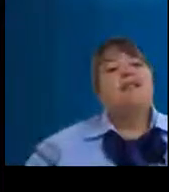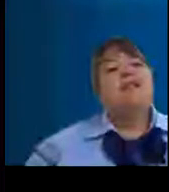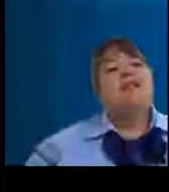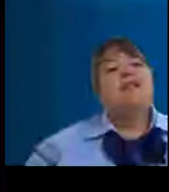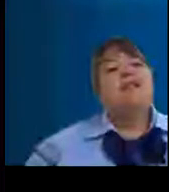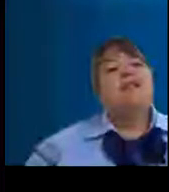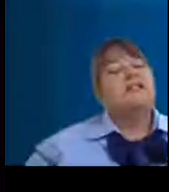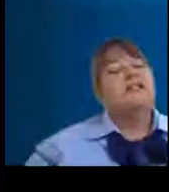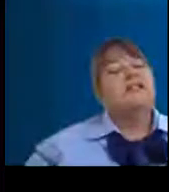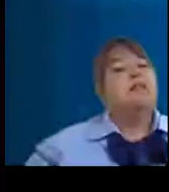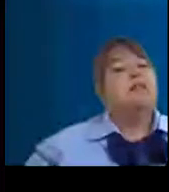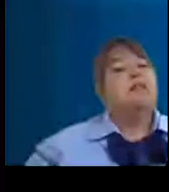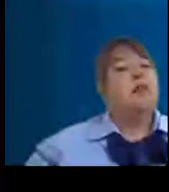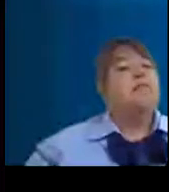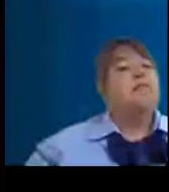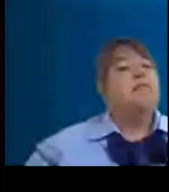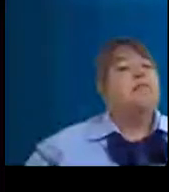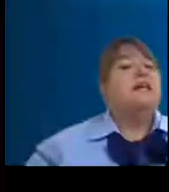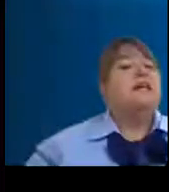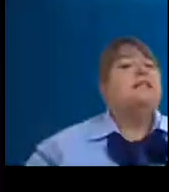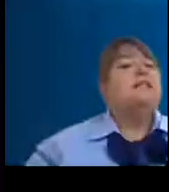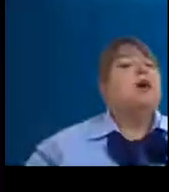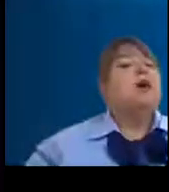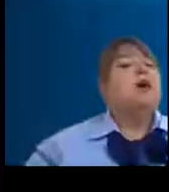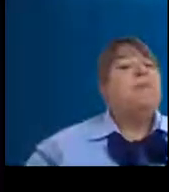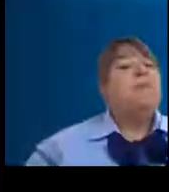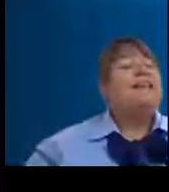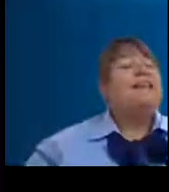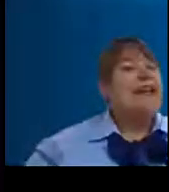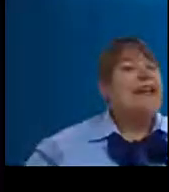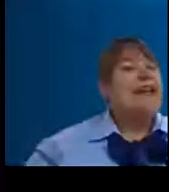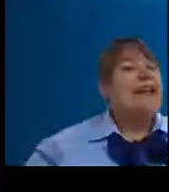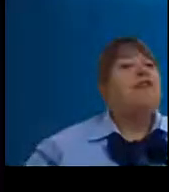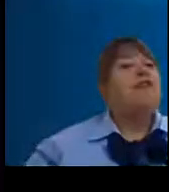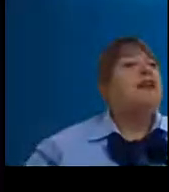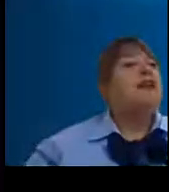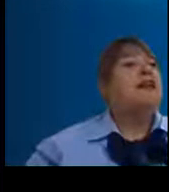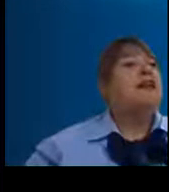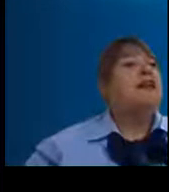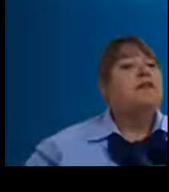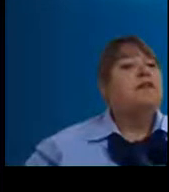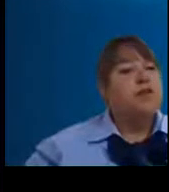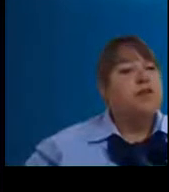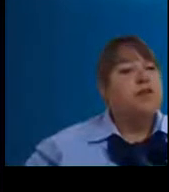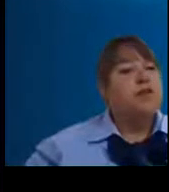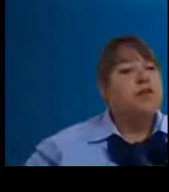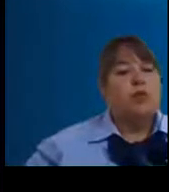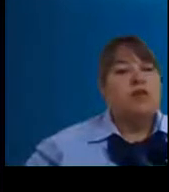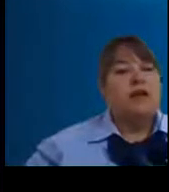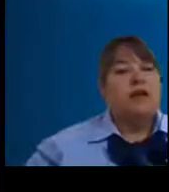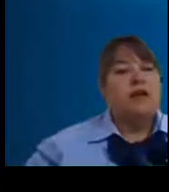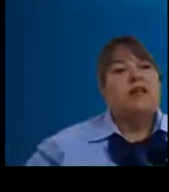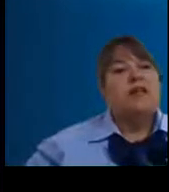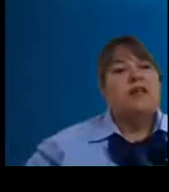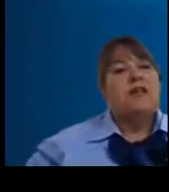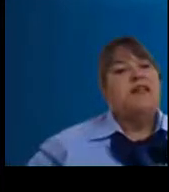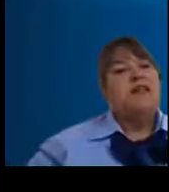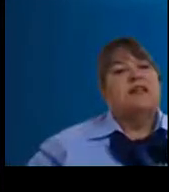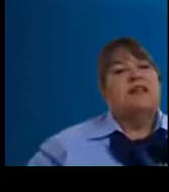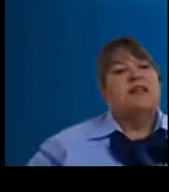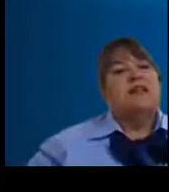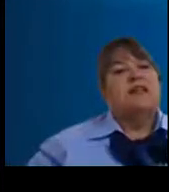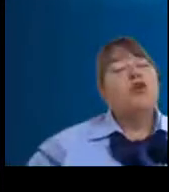this calculation for the second 12 months is a bit less than the first 12 months.